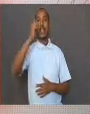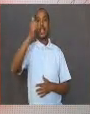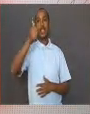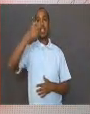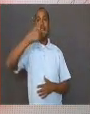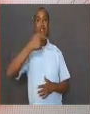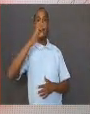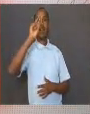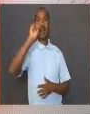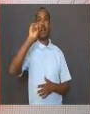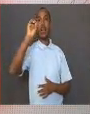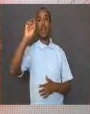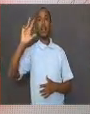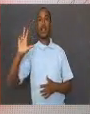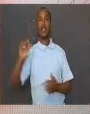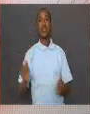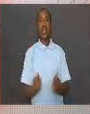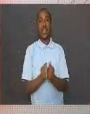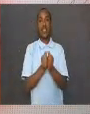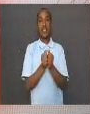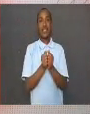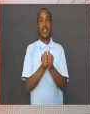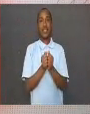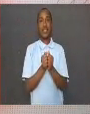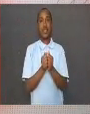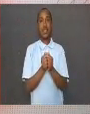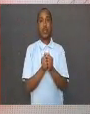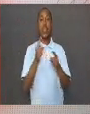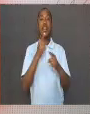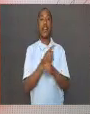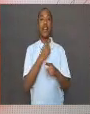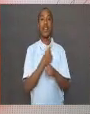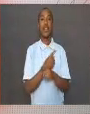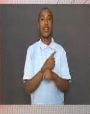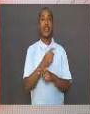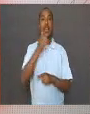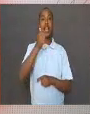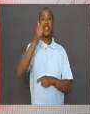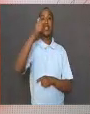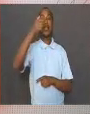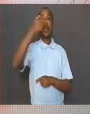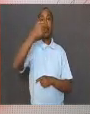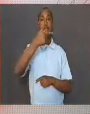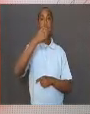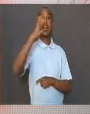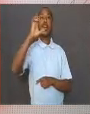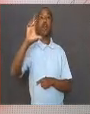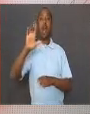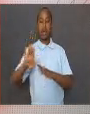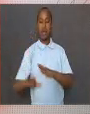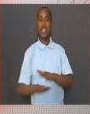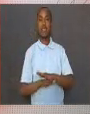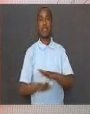and silver nitrate together, we create a silver